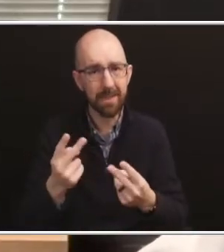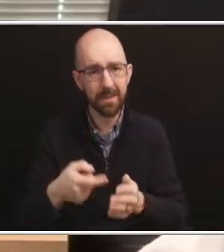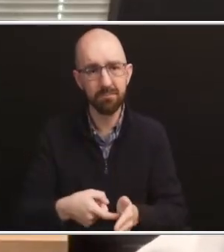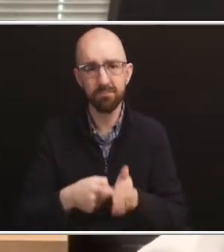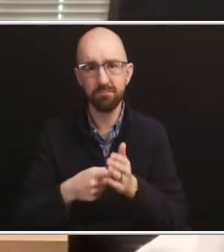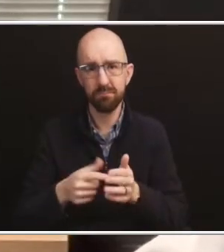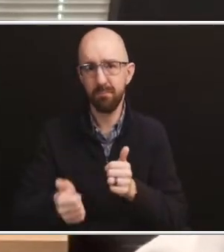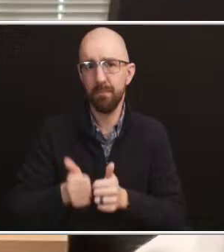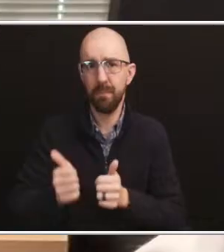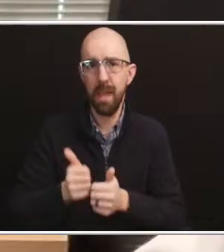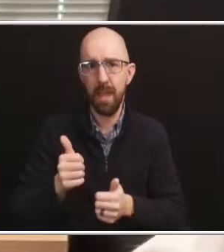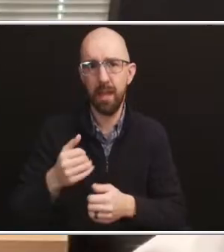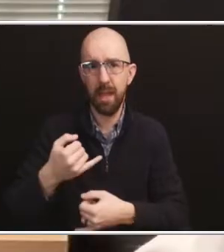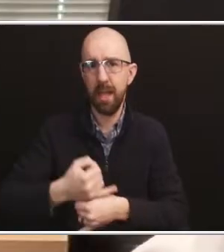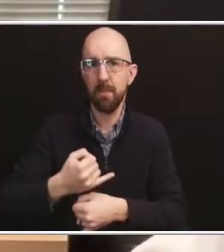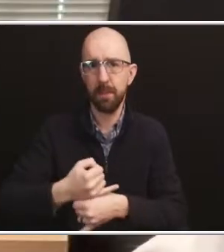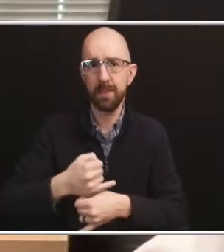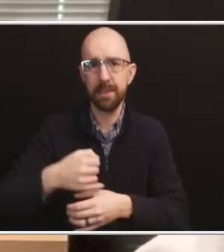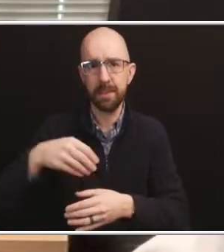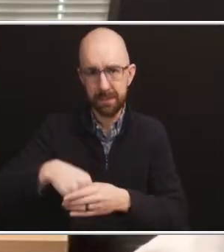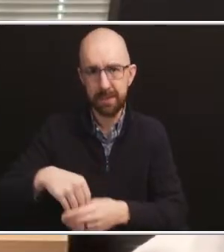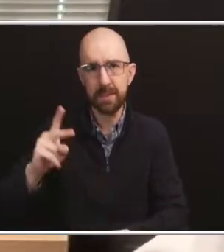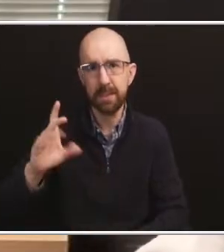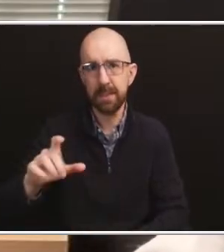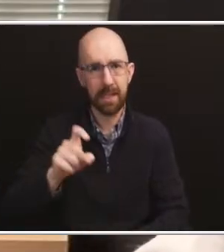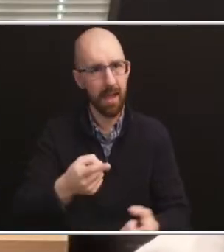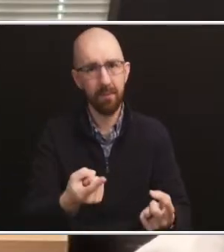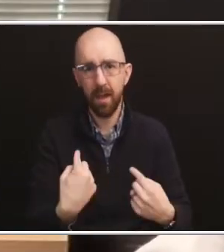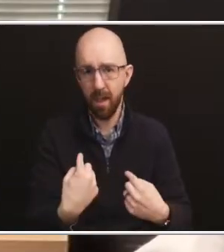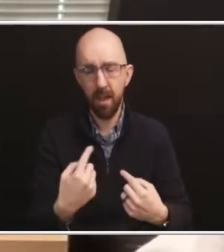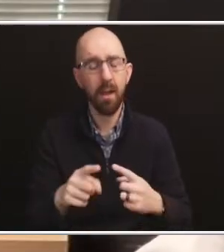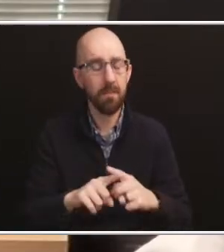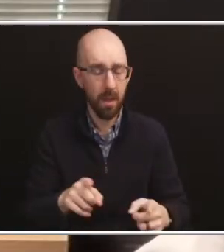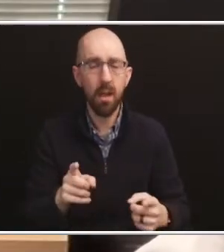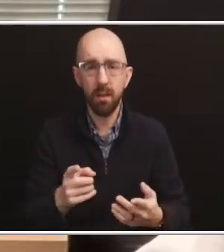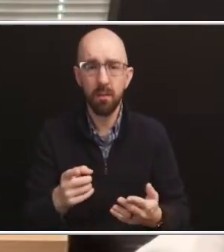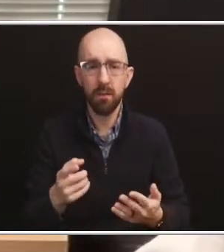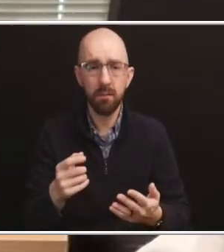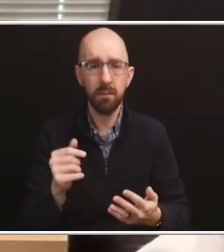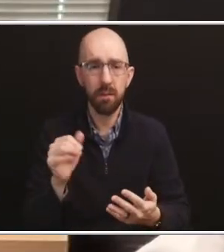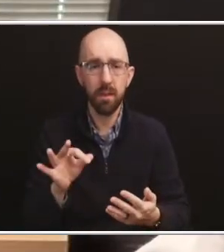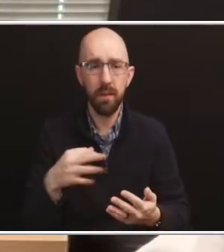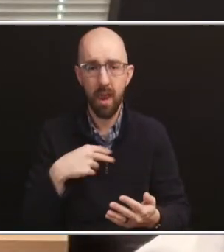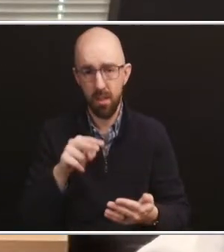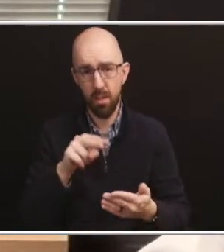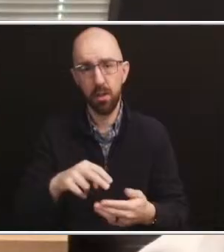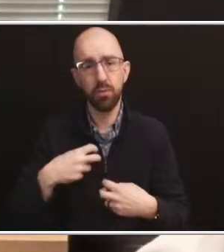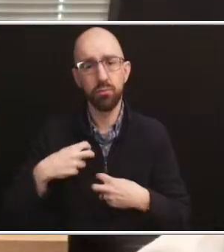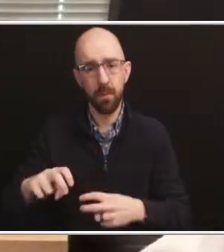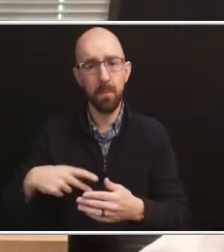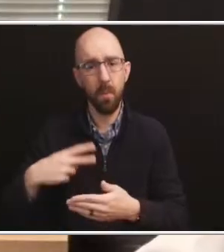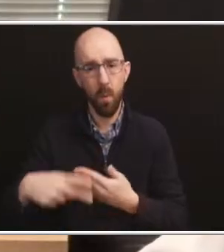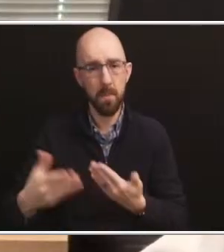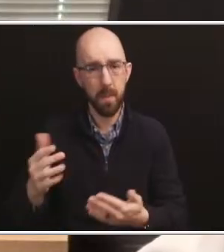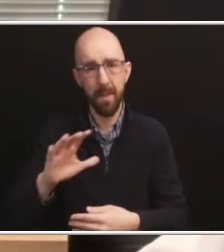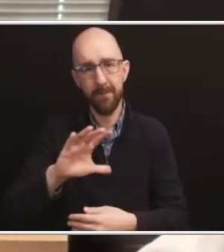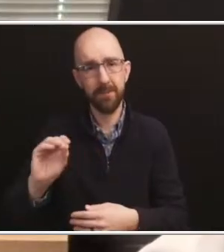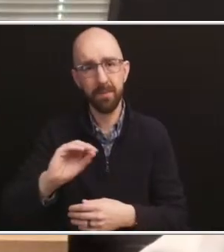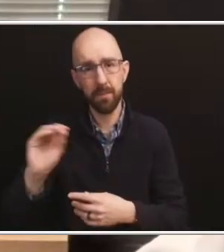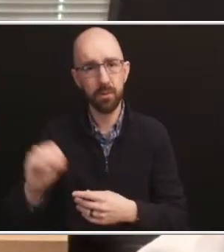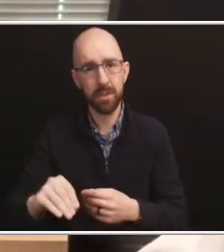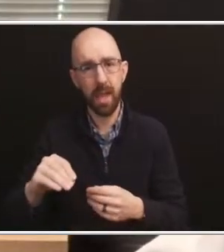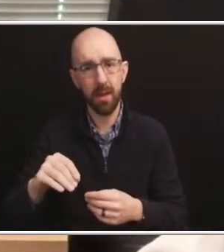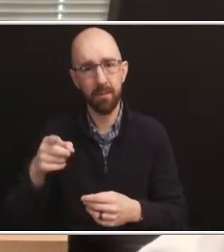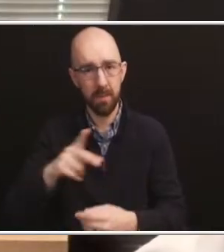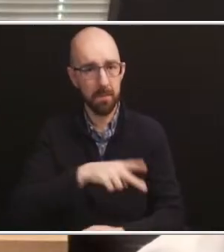main campus in Kansas City. But I would say, if I look at the transplant program, we would probably have 50% of patients outside of the Kansas